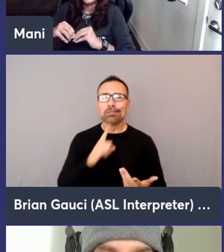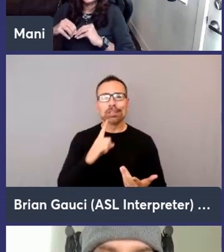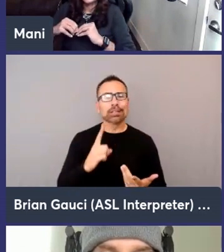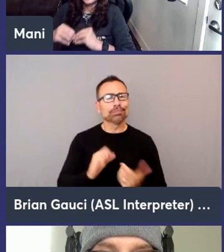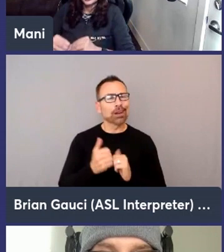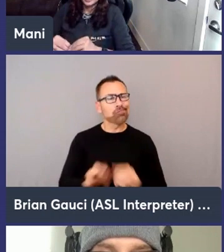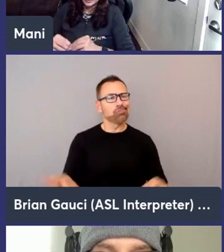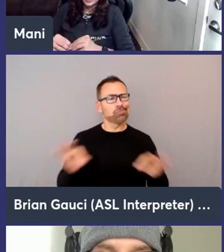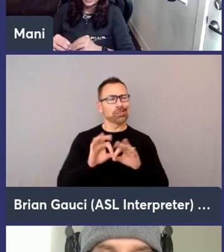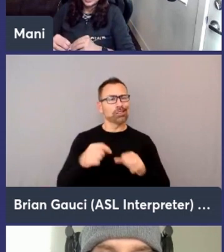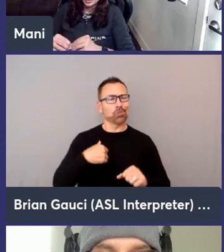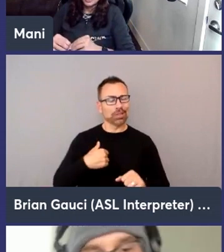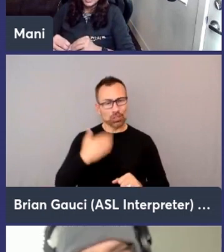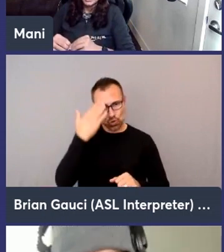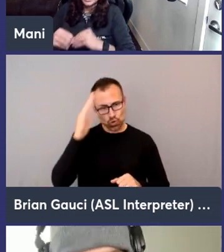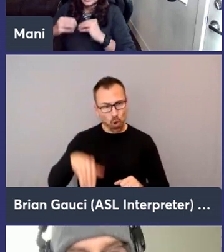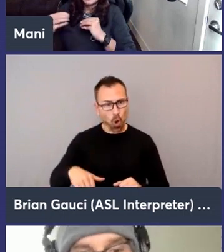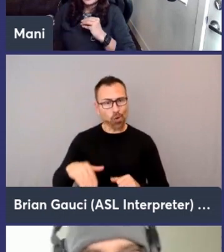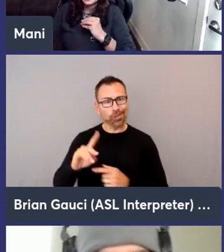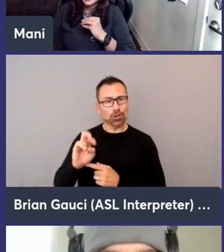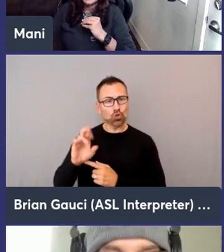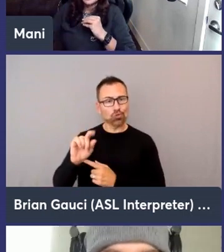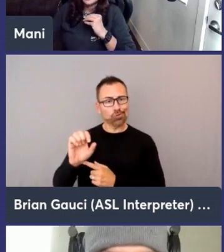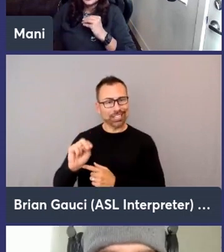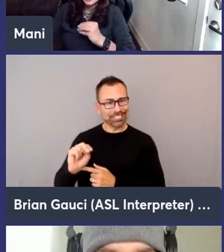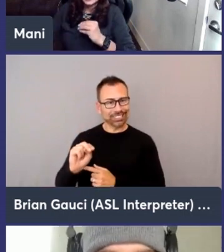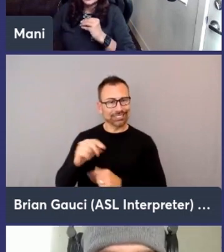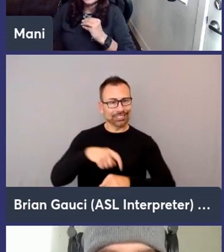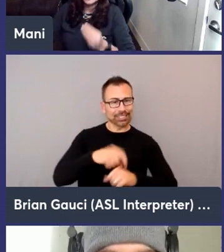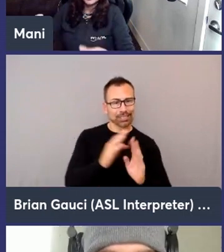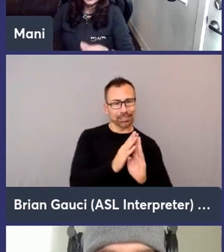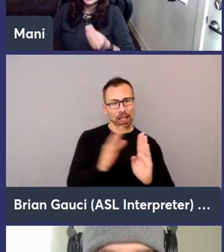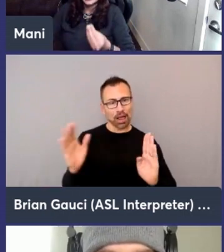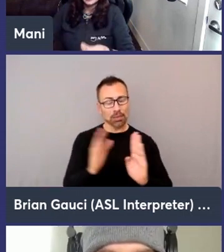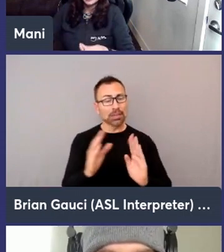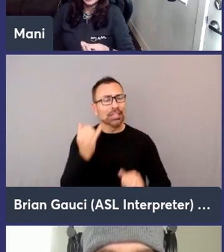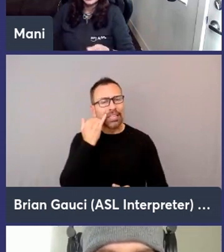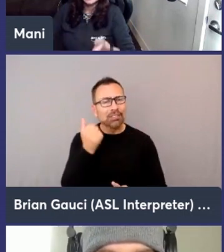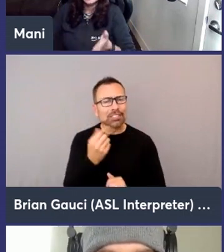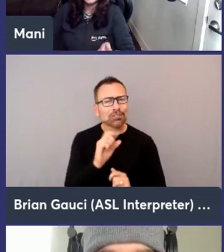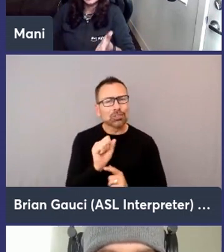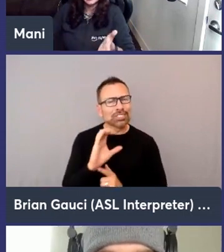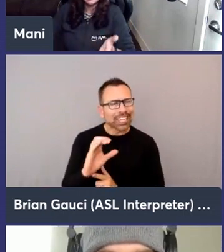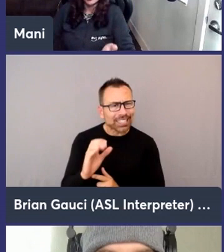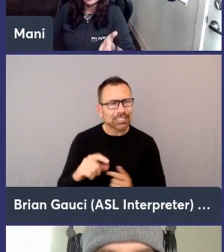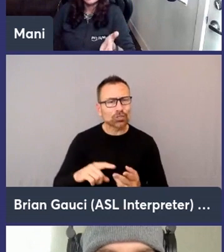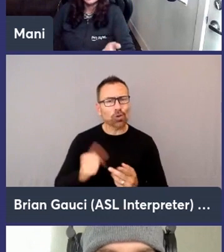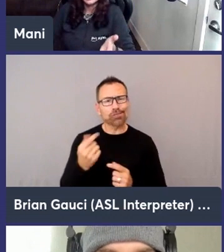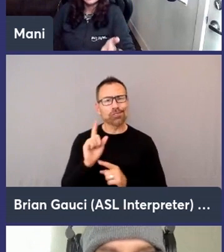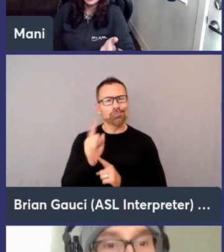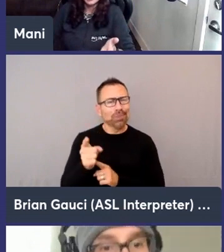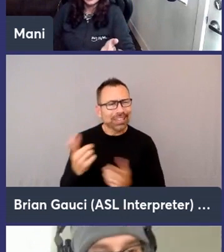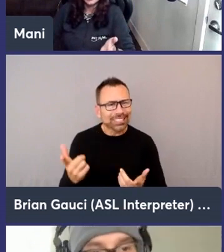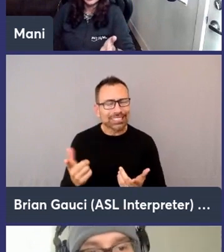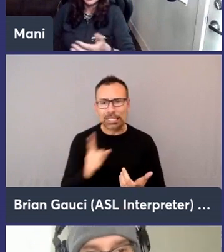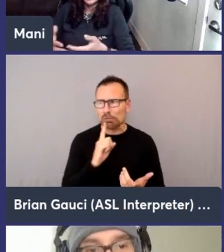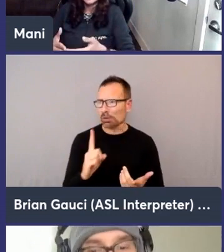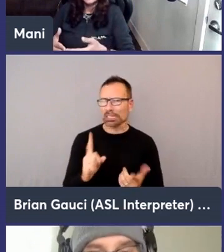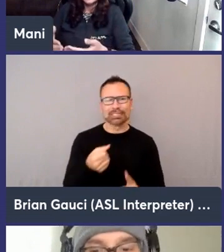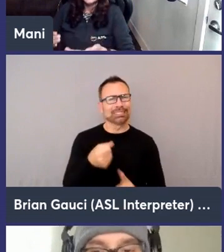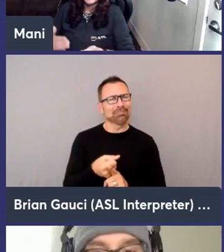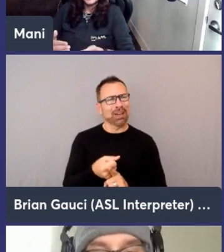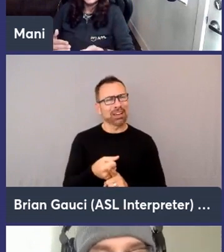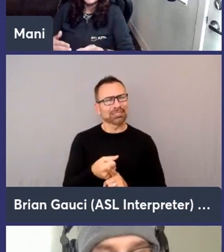find out the duration of the training job? Like if it's like few seconds or few minutes here and there, is it like an important business factor?